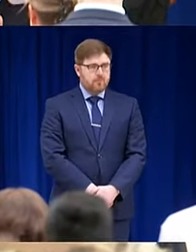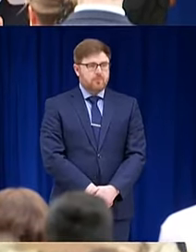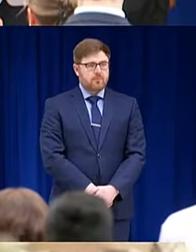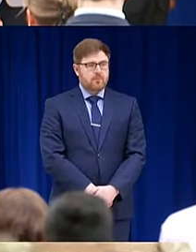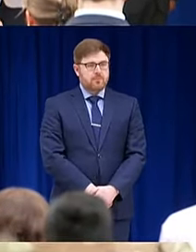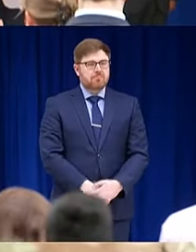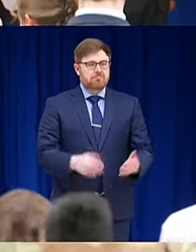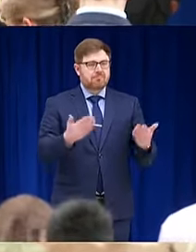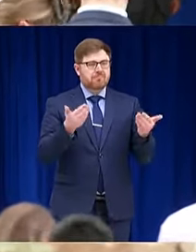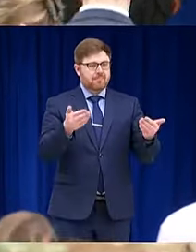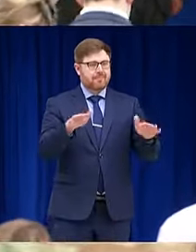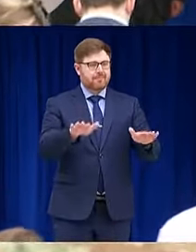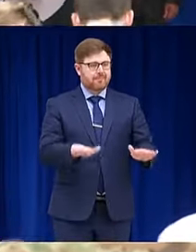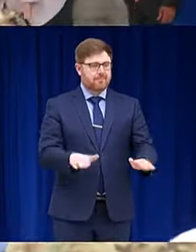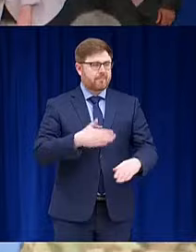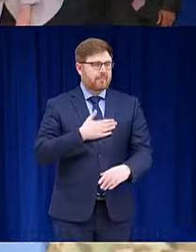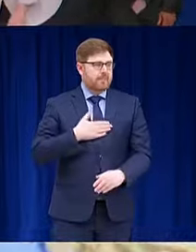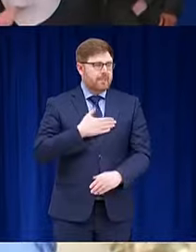Please be seated.